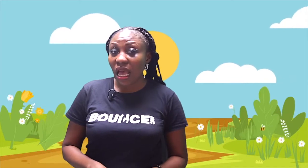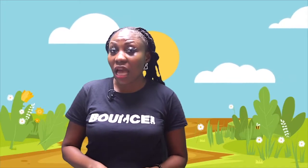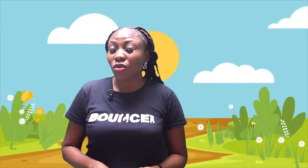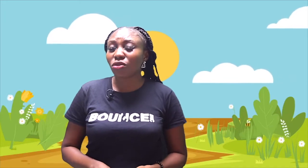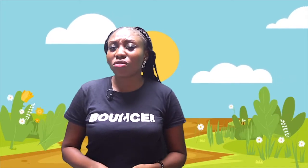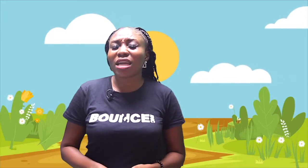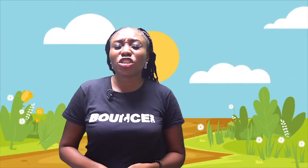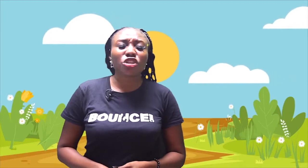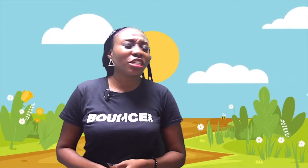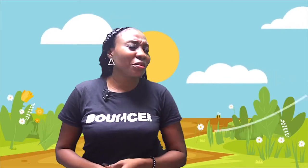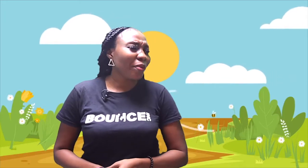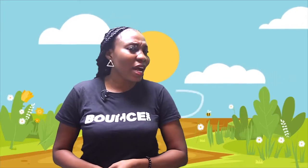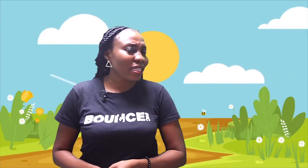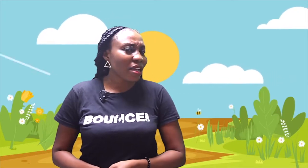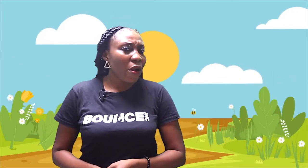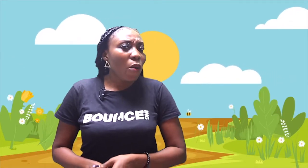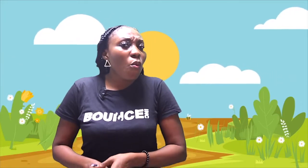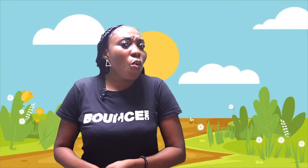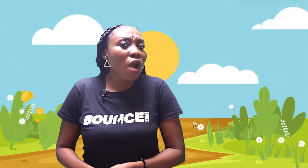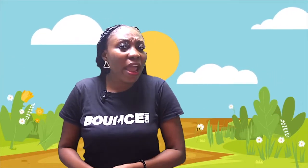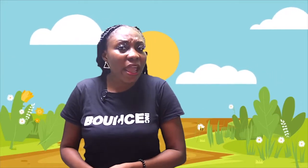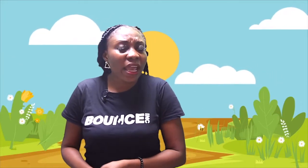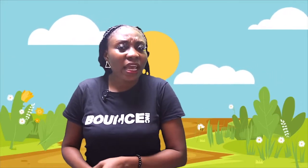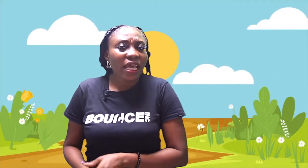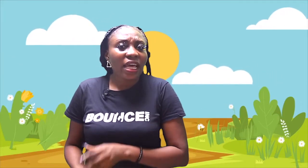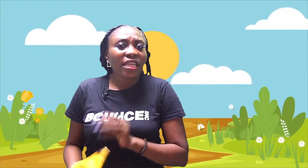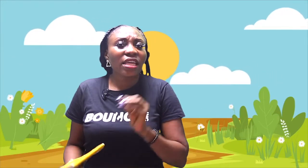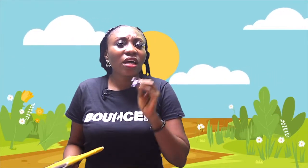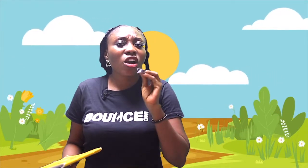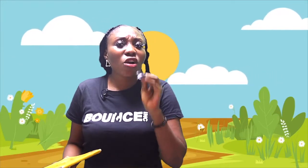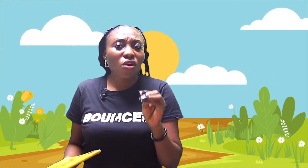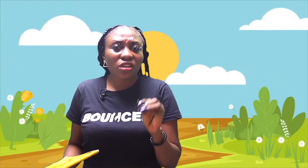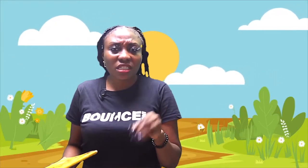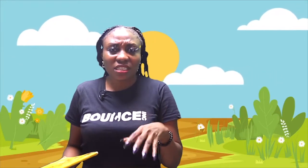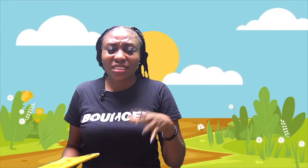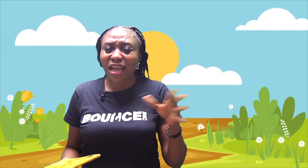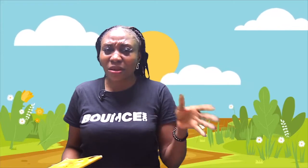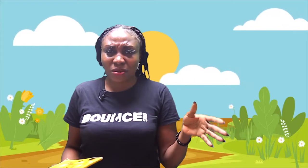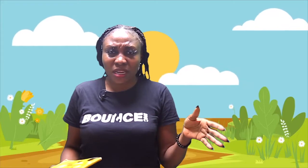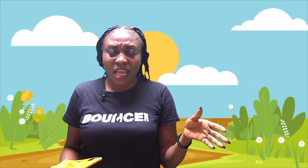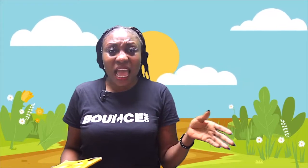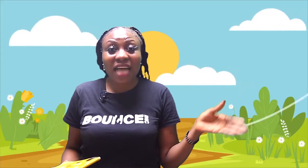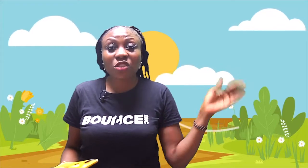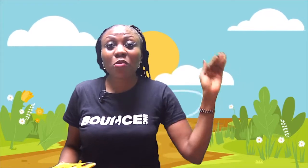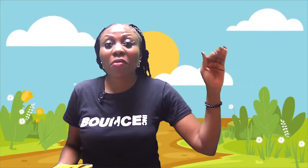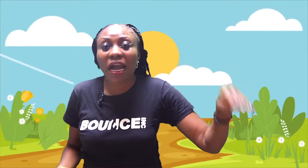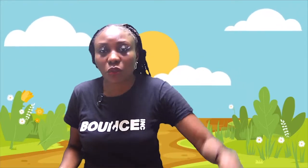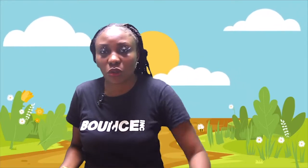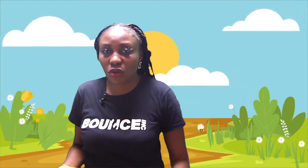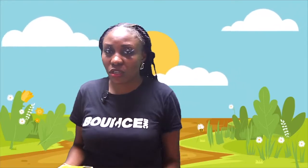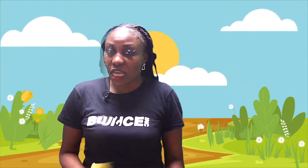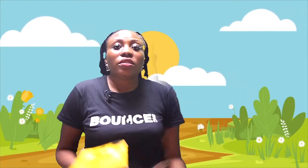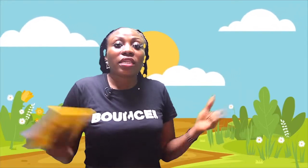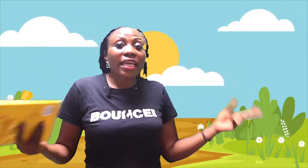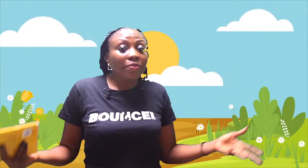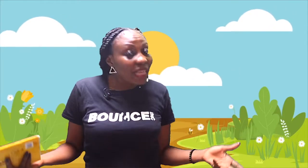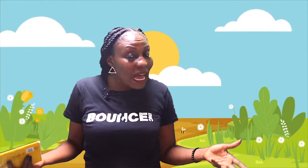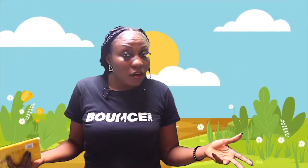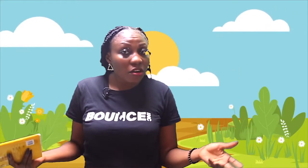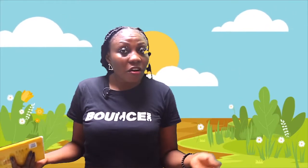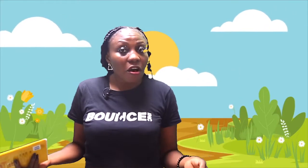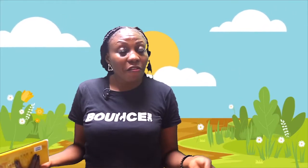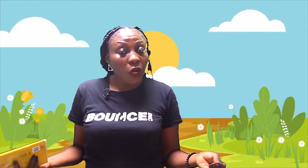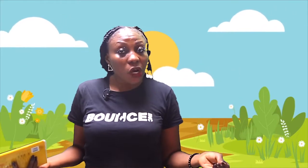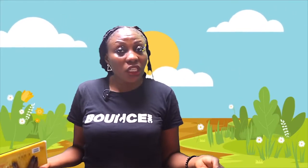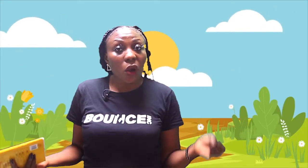Philistines. And also I enjoyed the part where the god Dagon had to bow to God. They kept the